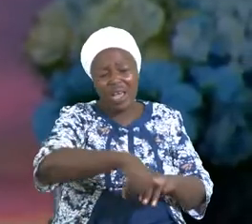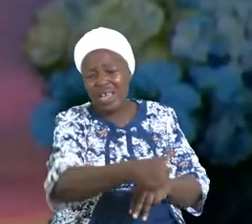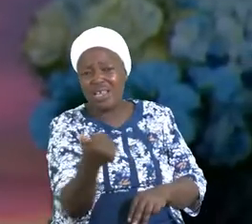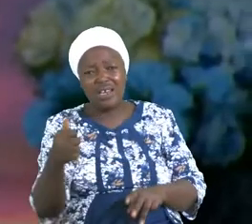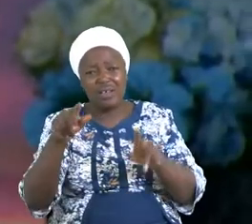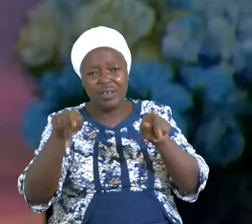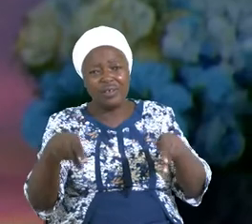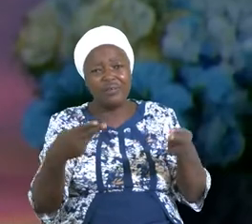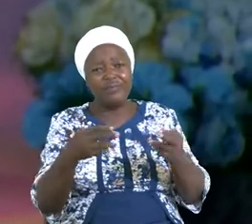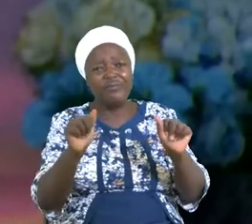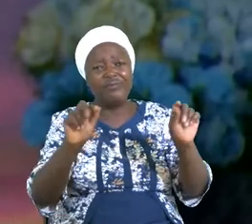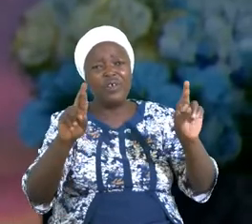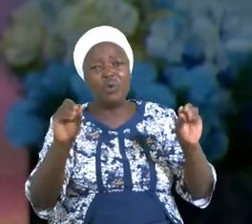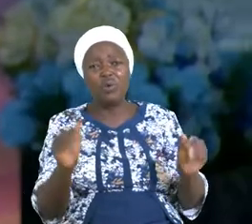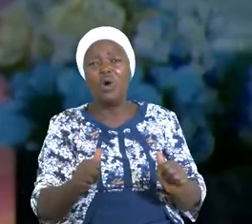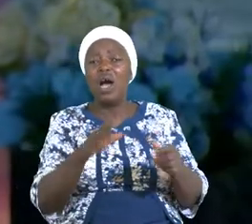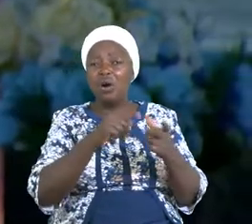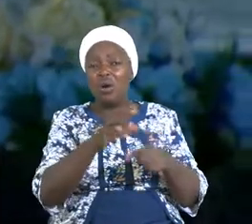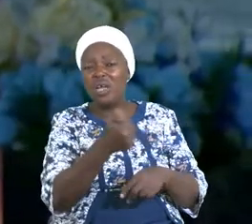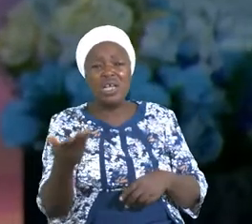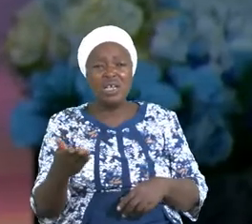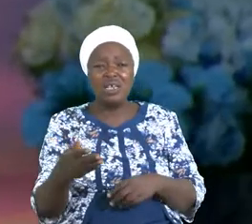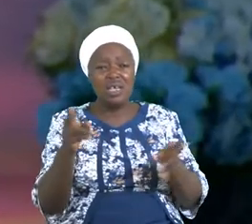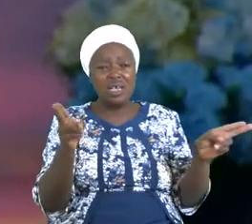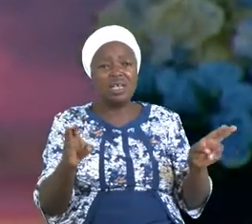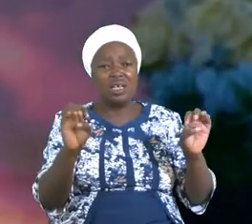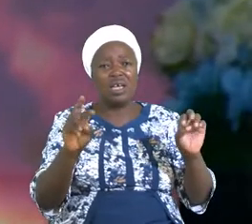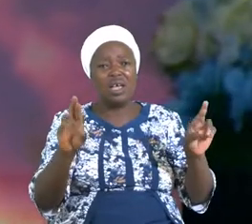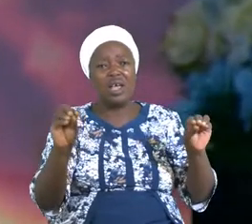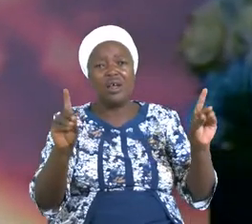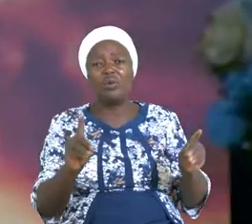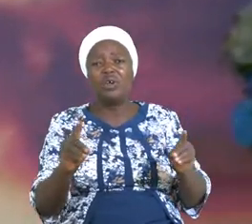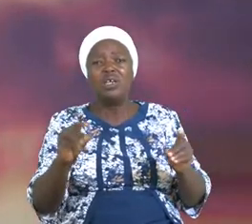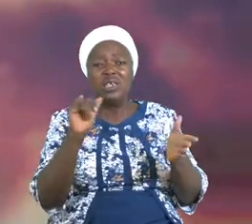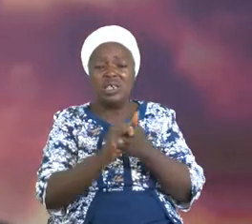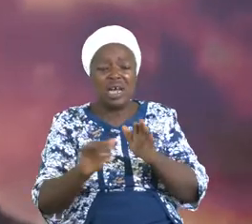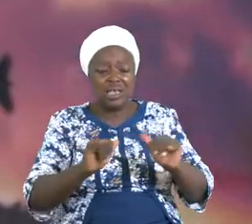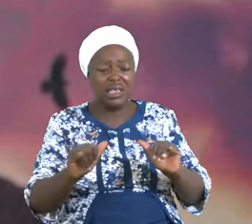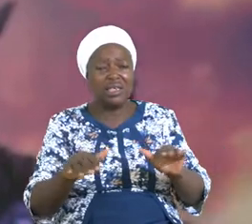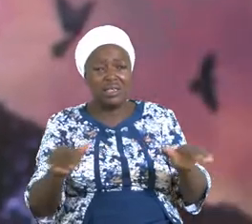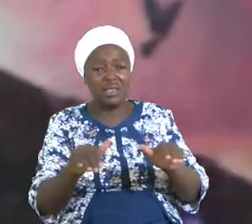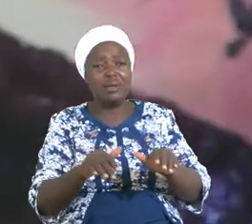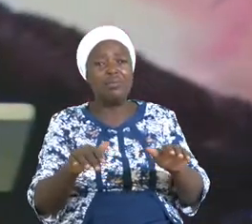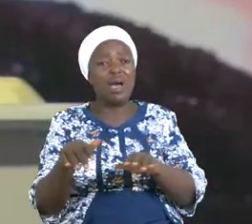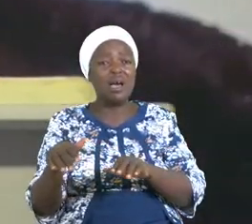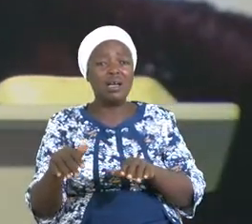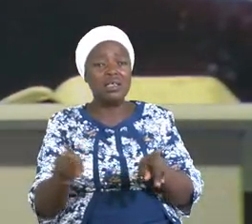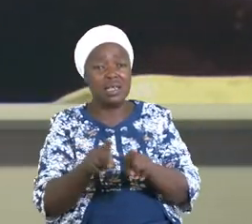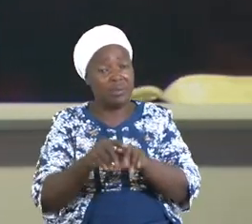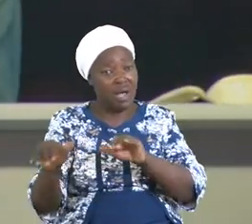any Nebuchadnezzar, any herald, that same heart, purified,